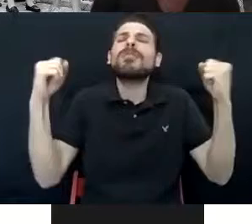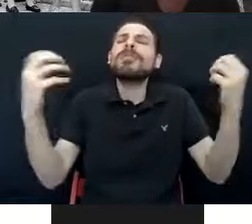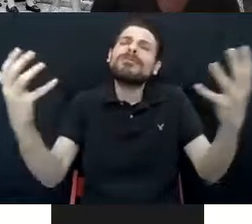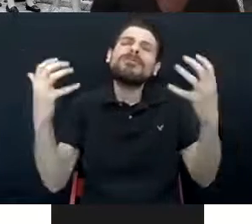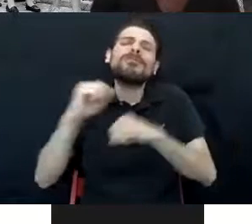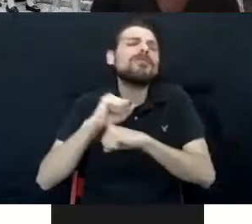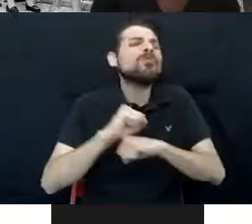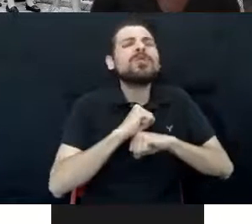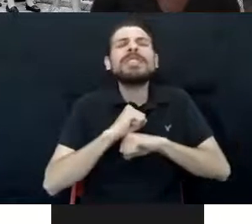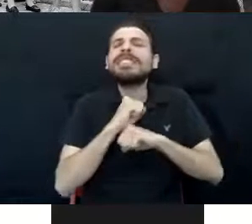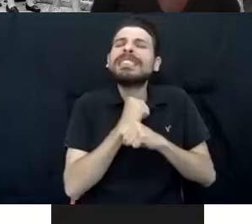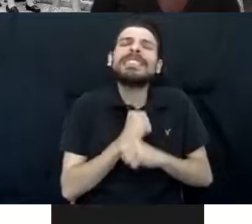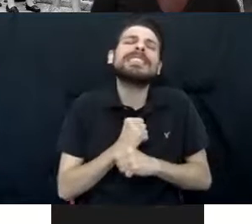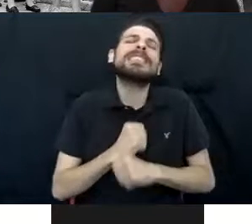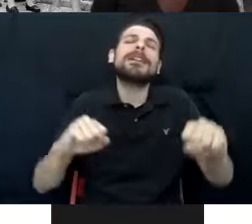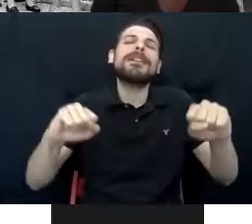freedom,